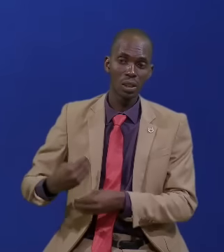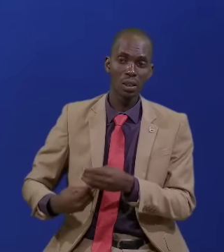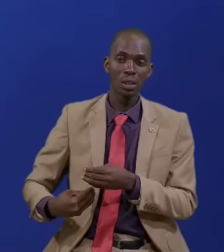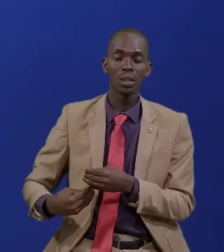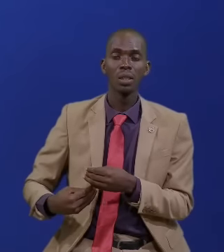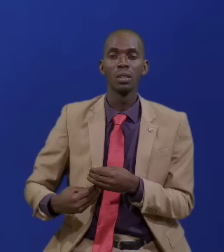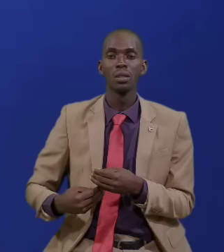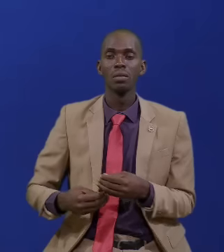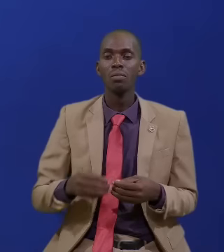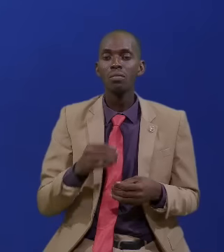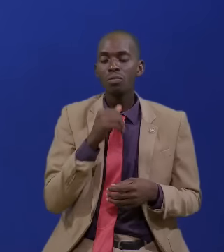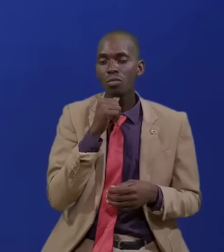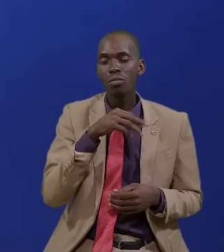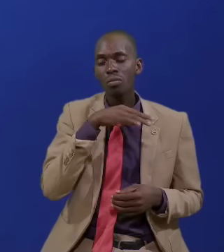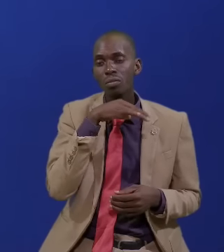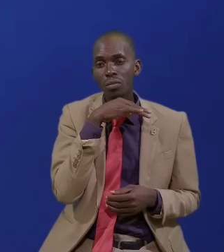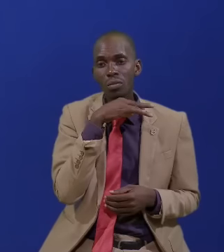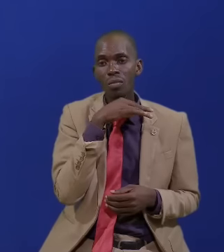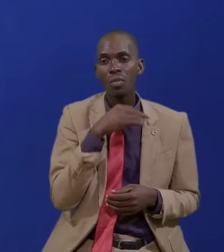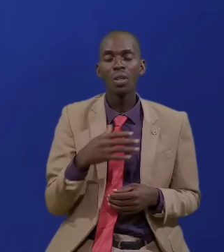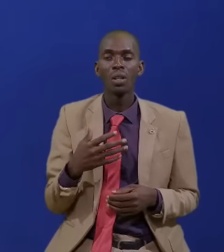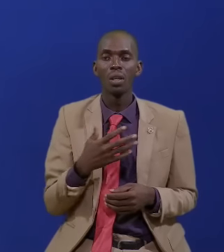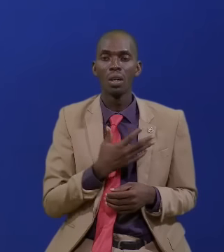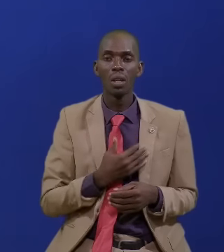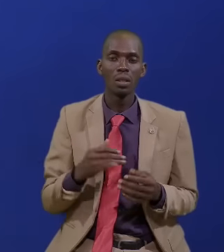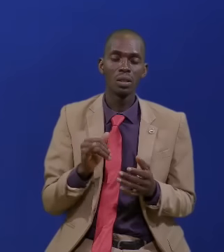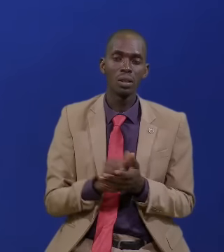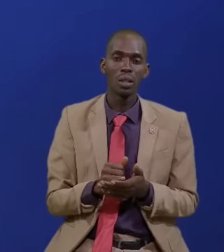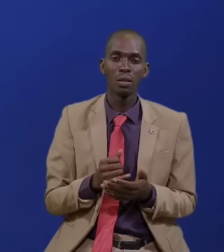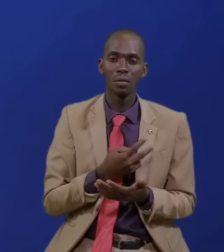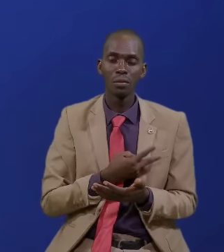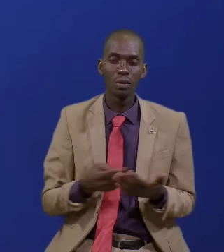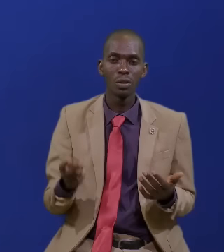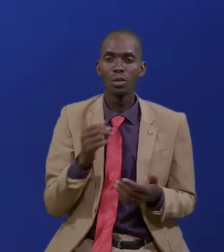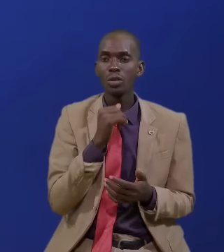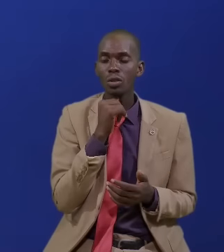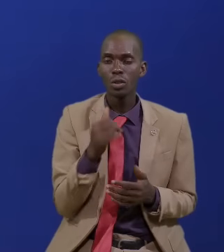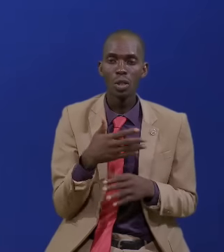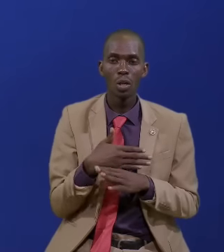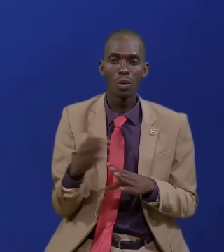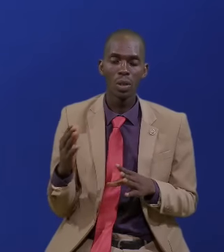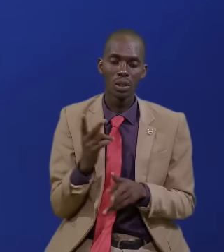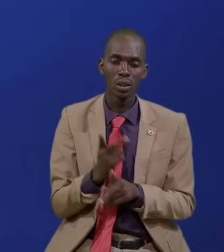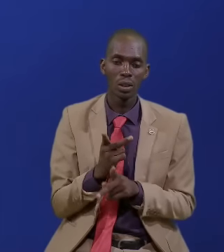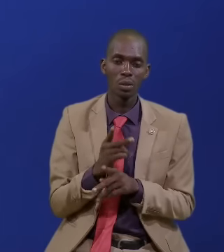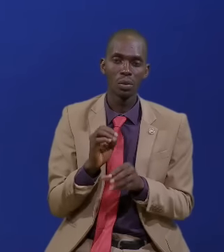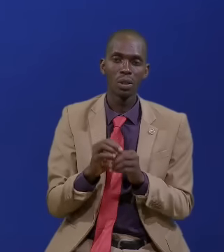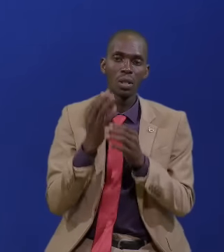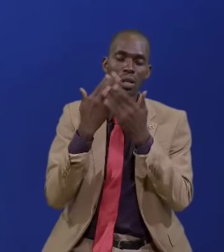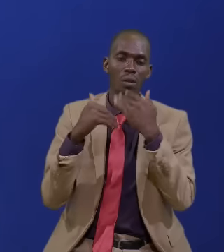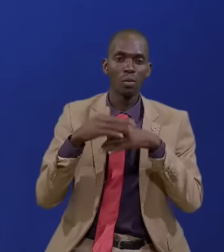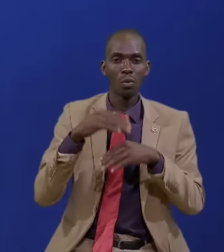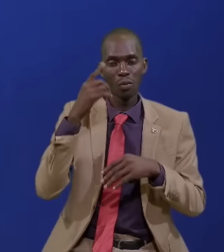that fadeth not away, reserved in heaven for you.